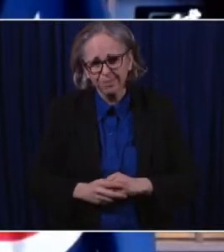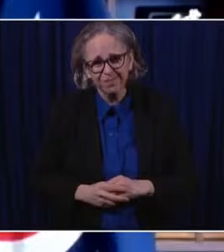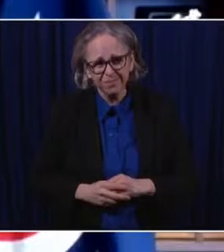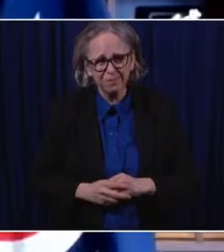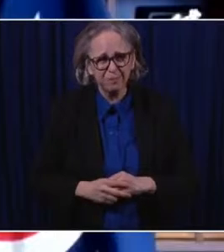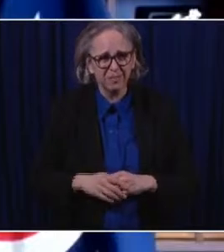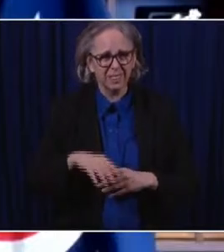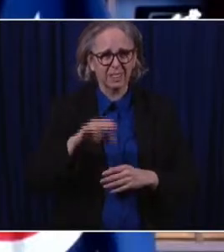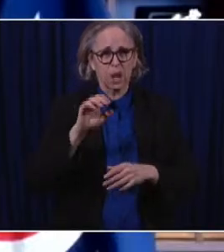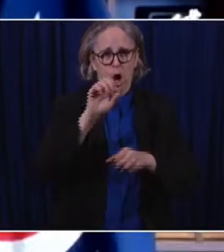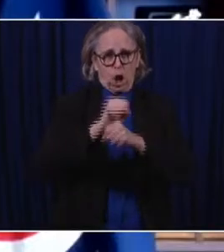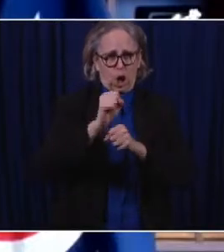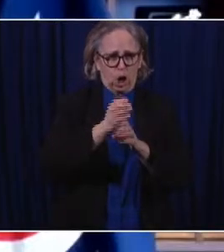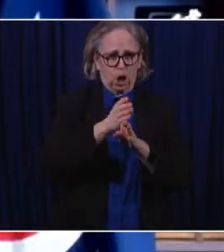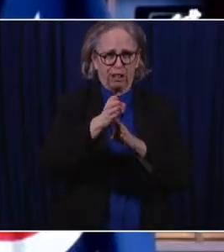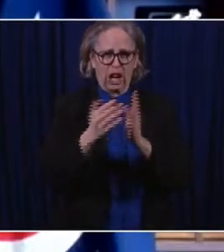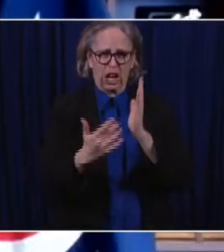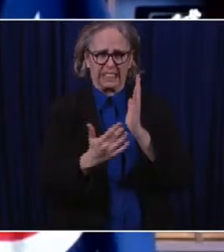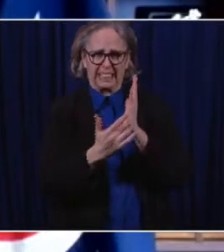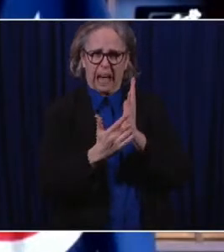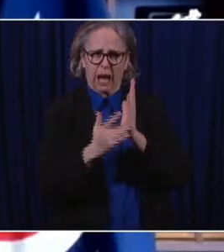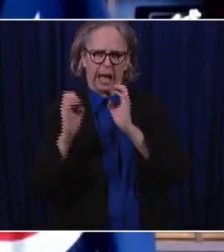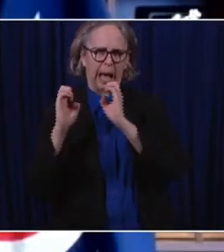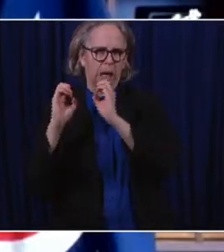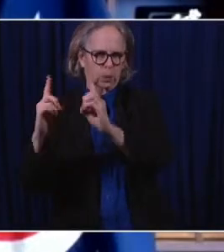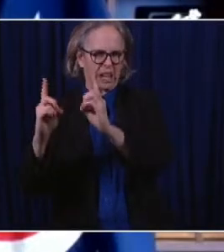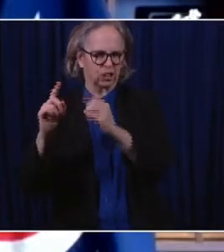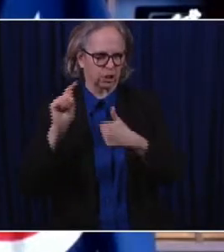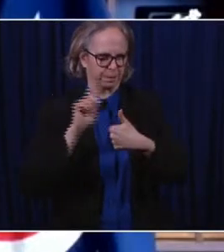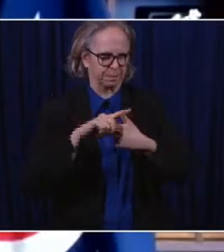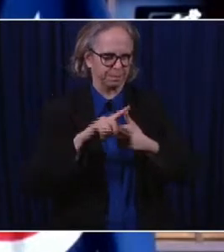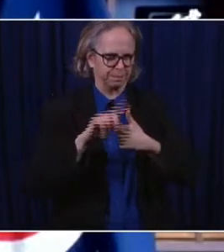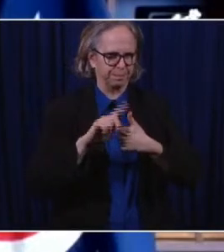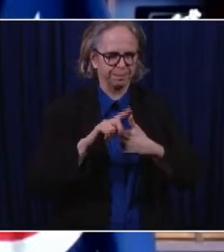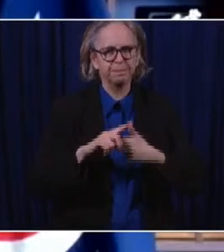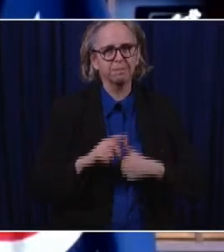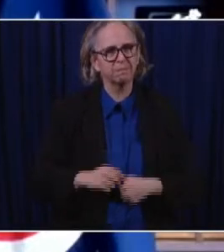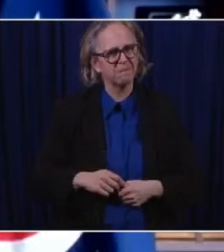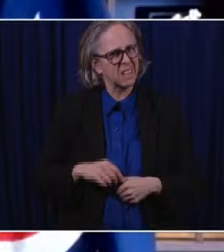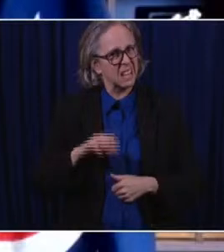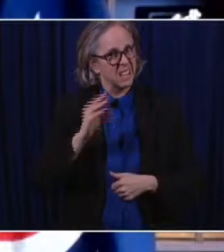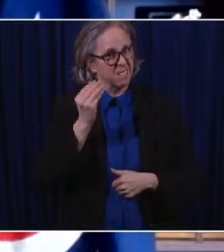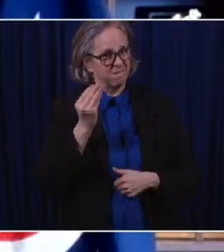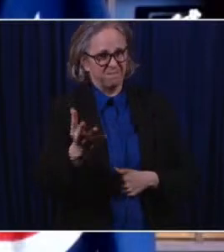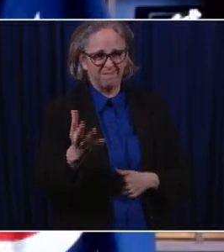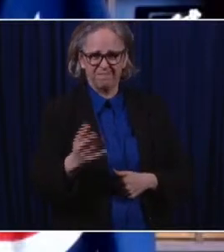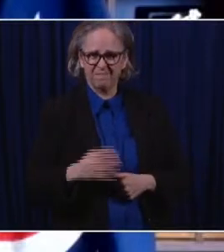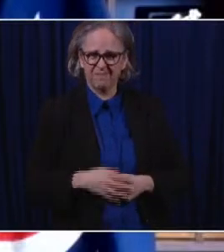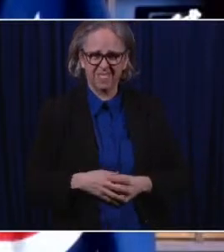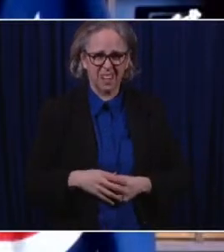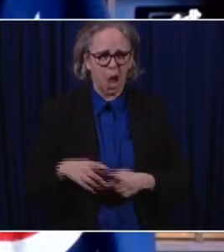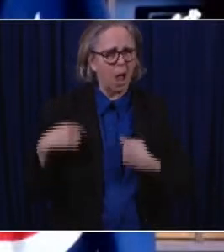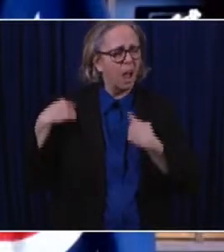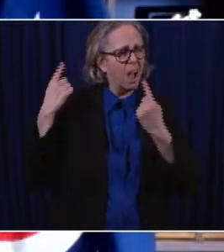technical education. As never before, we are going to champion career, technical, and vocational education and training to